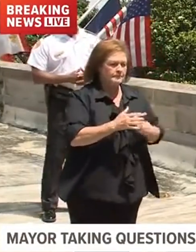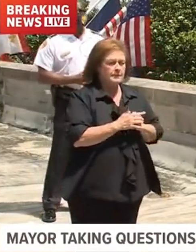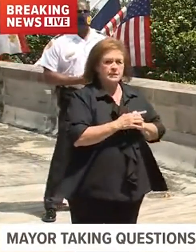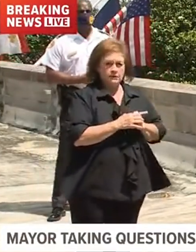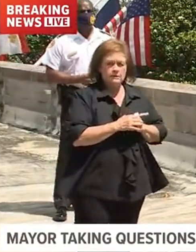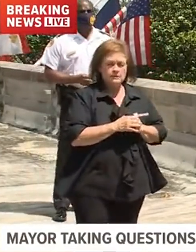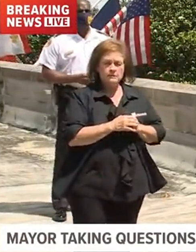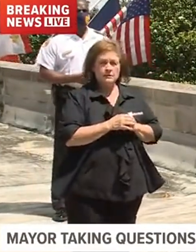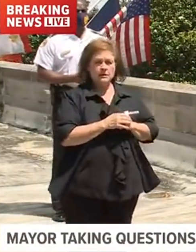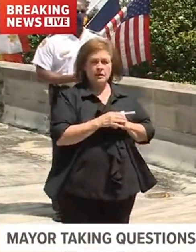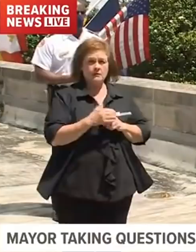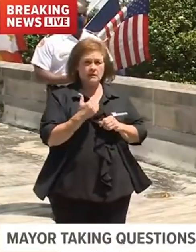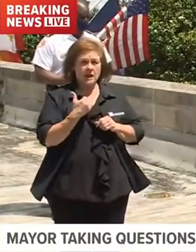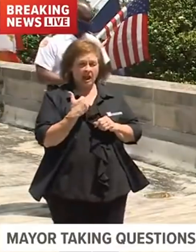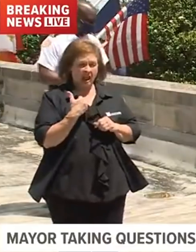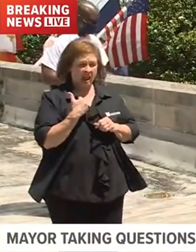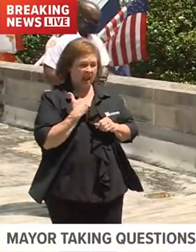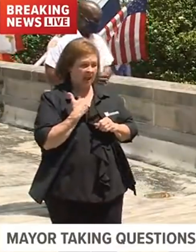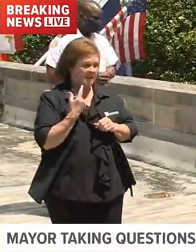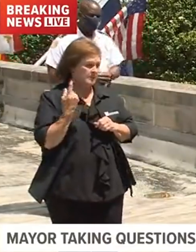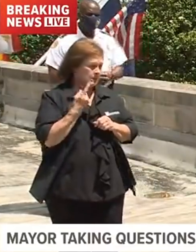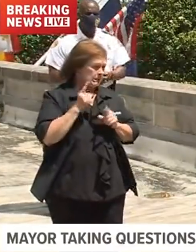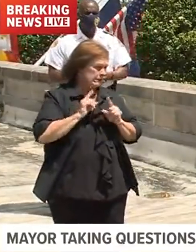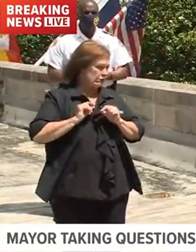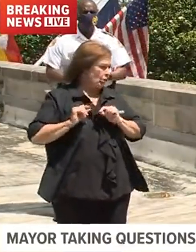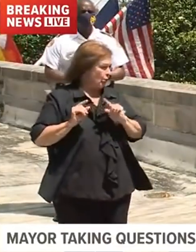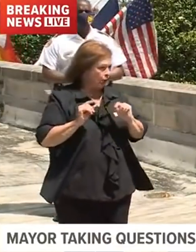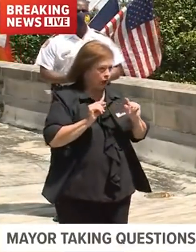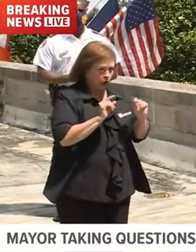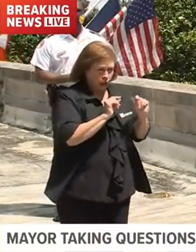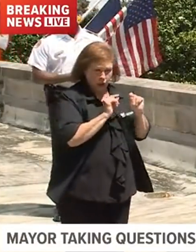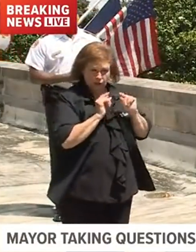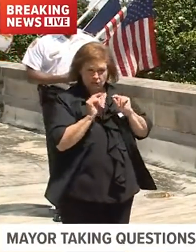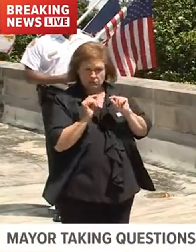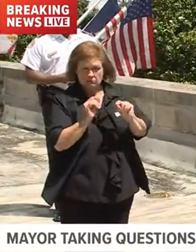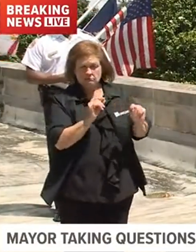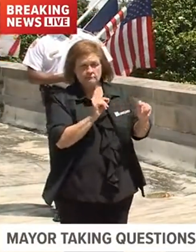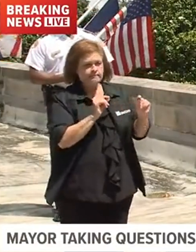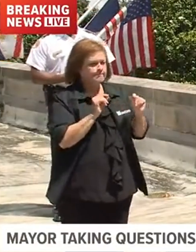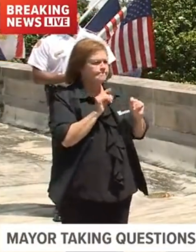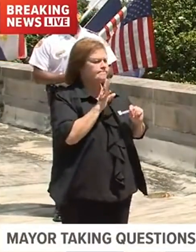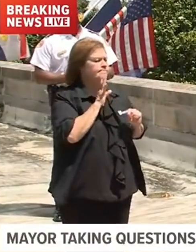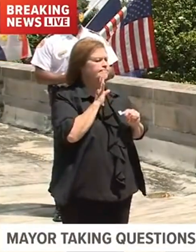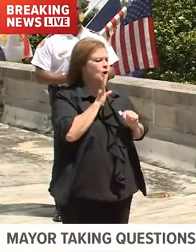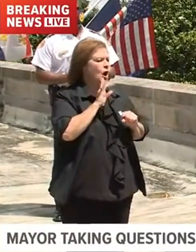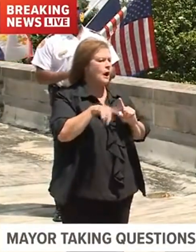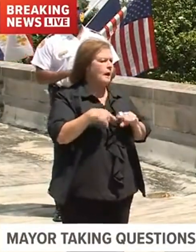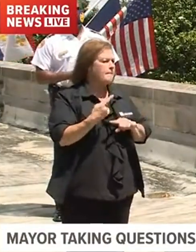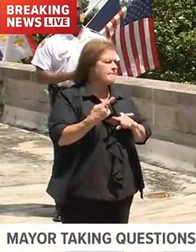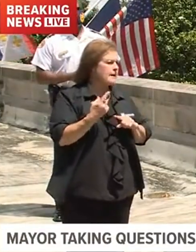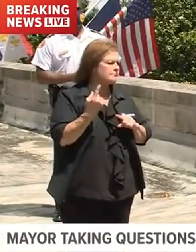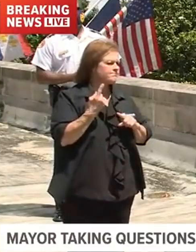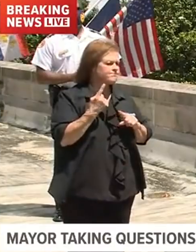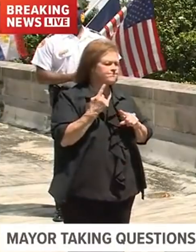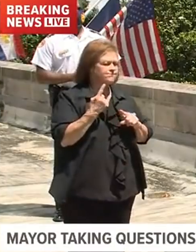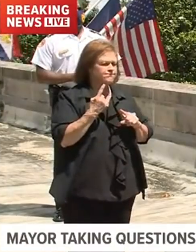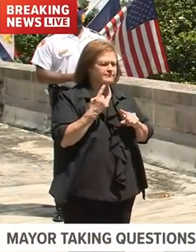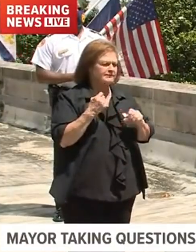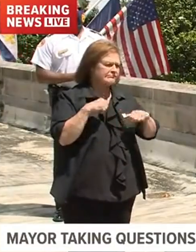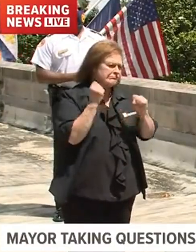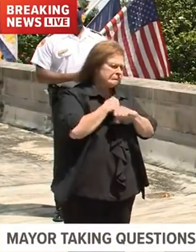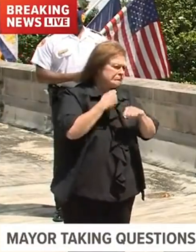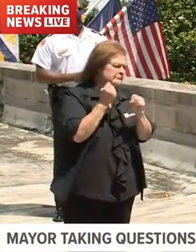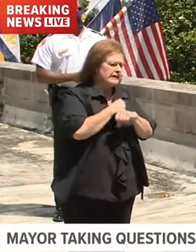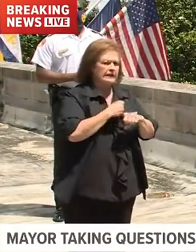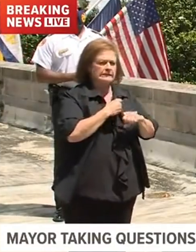Well, there has been some rhetoric, even some rumors, as I call, you know, as it relates to violence